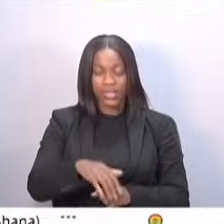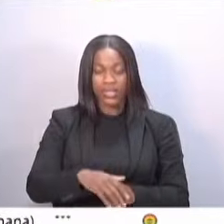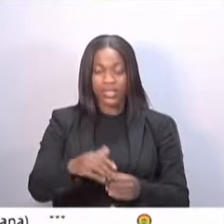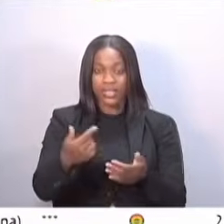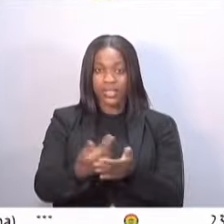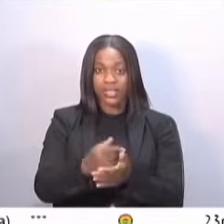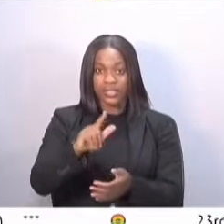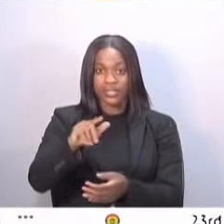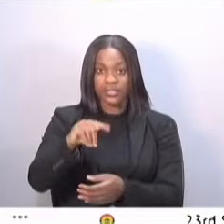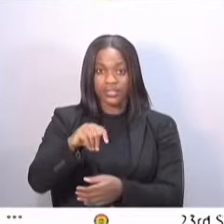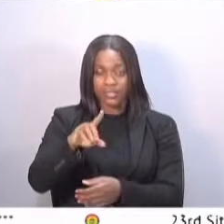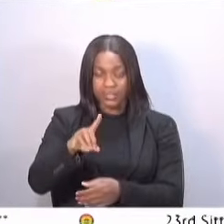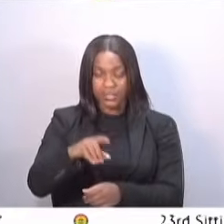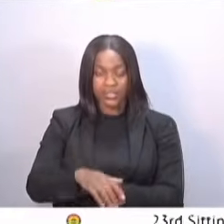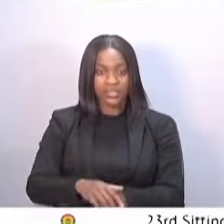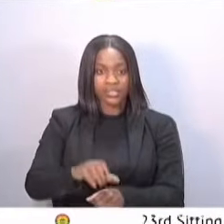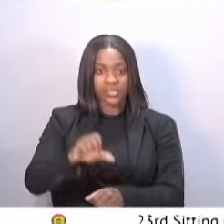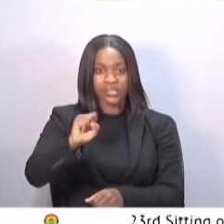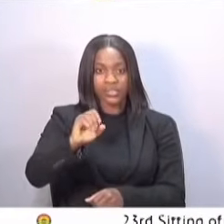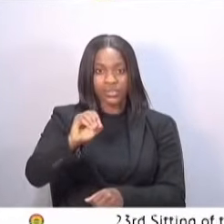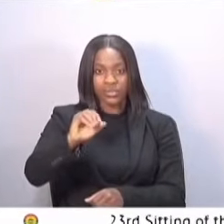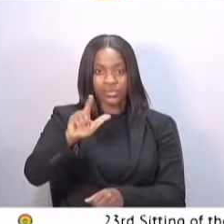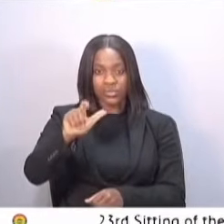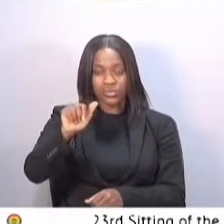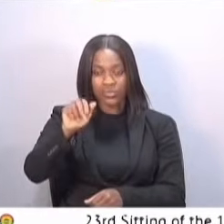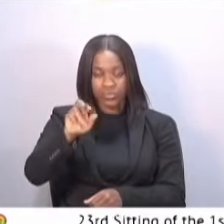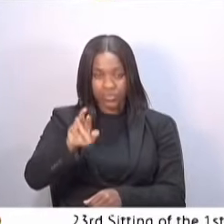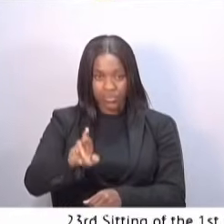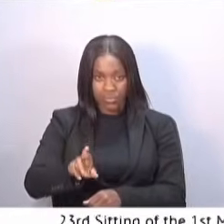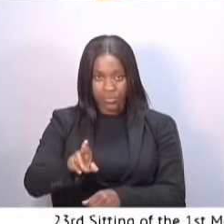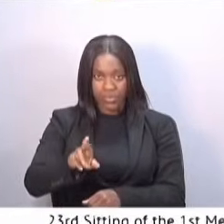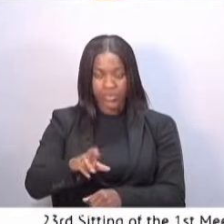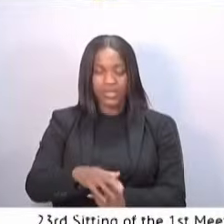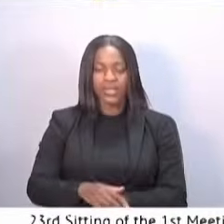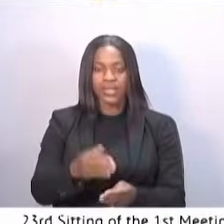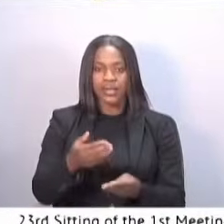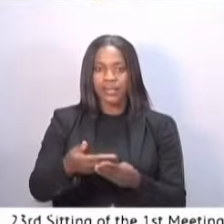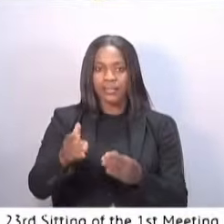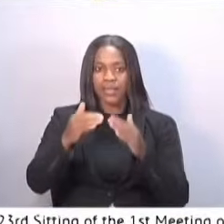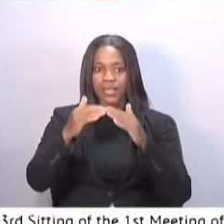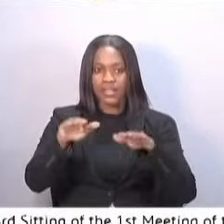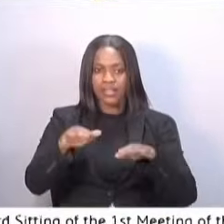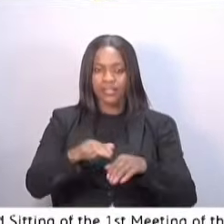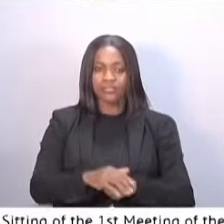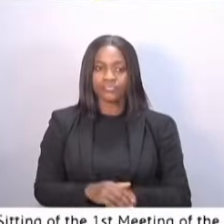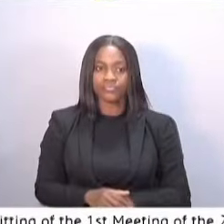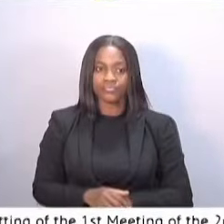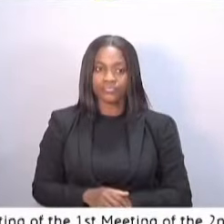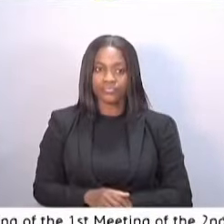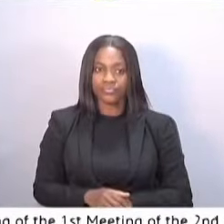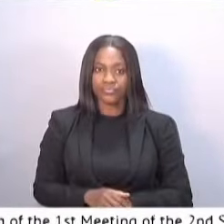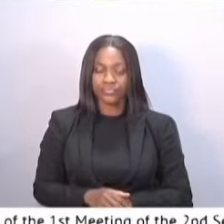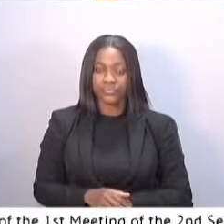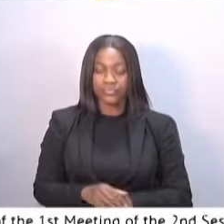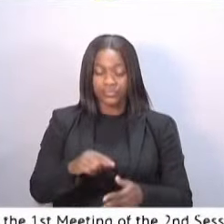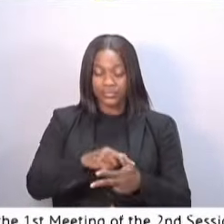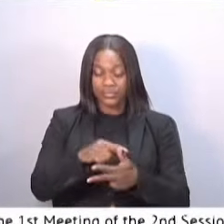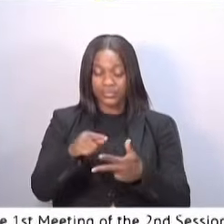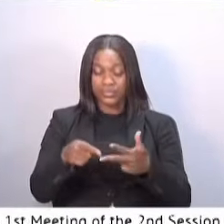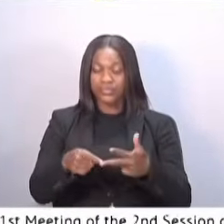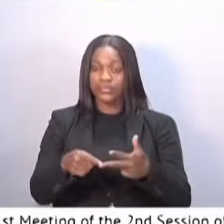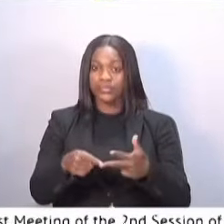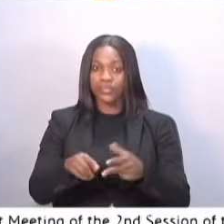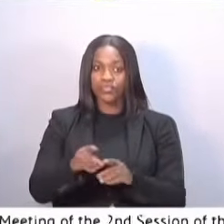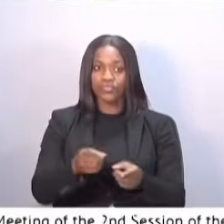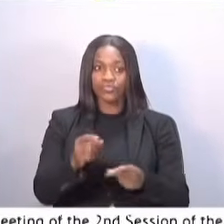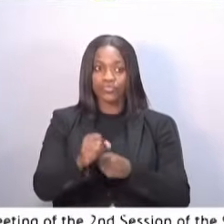stage. And then Solar Taxi Company Limited at the South Pole, also at the procurement stage. That is, these projects have been